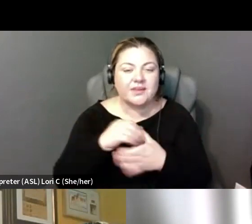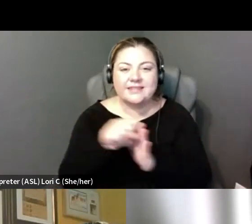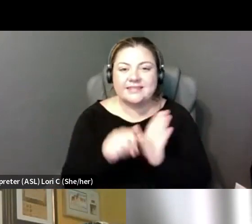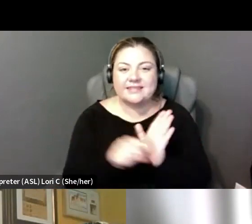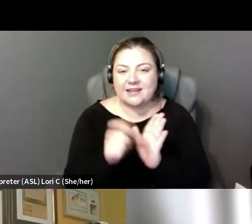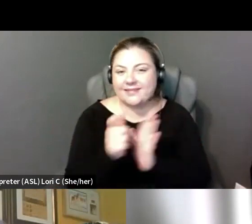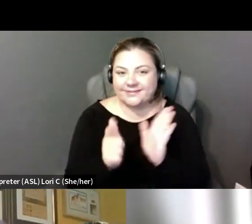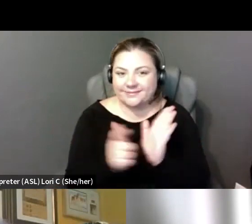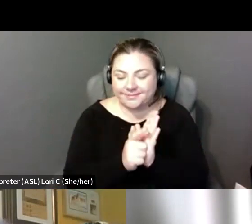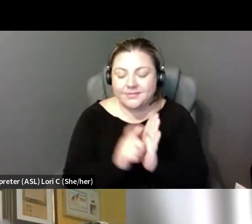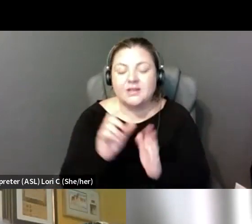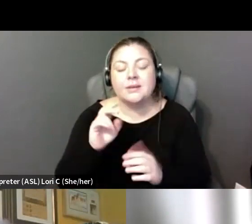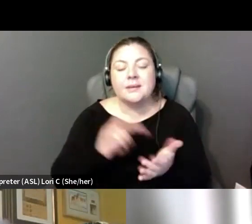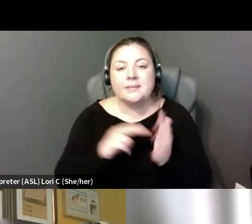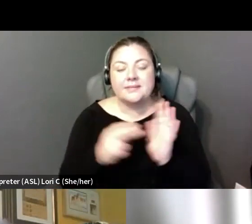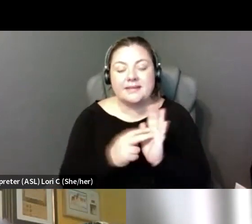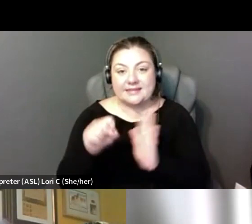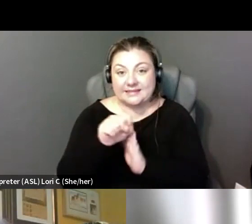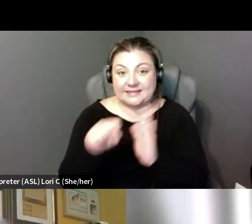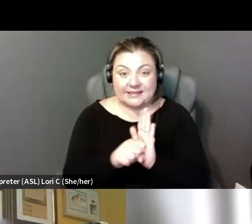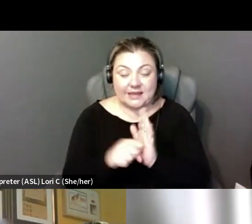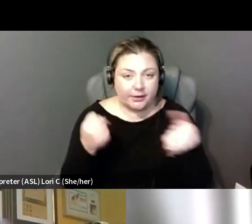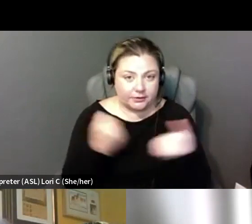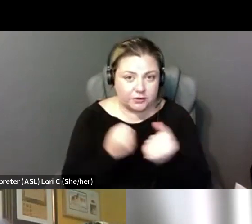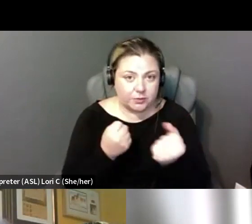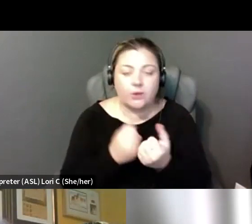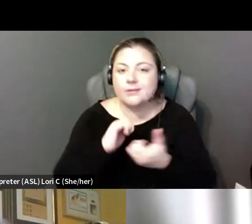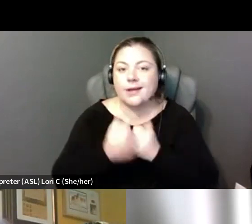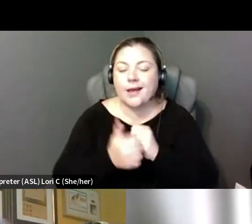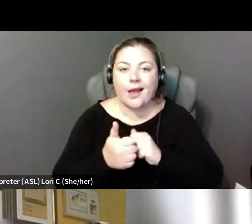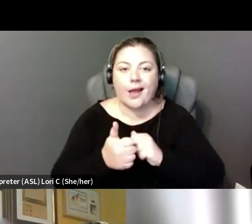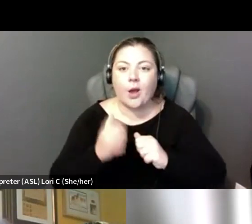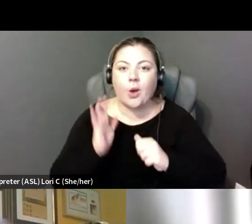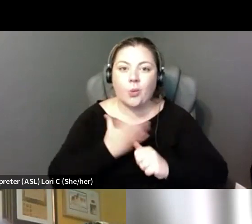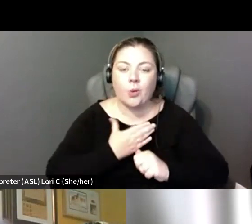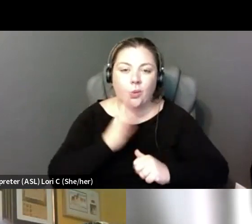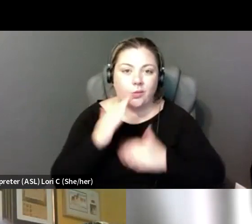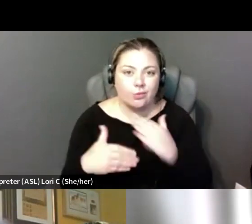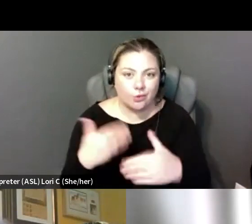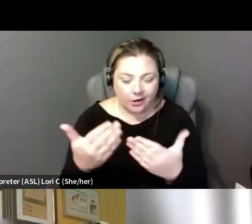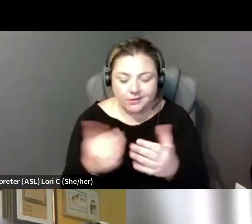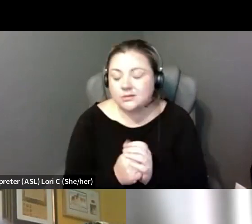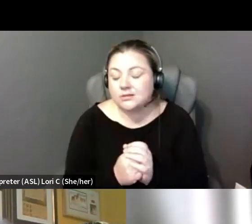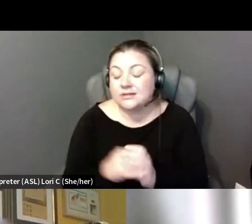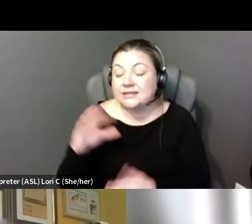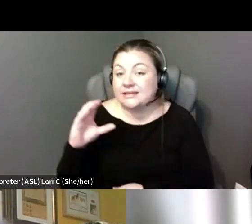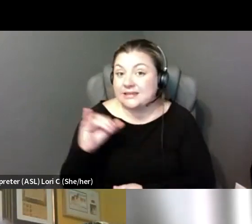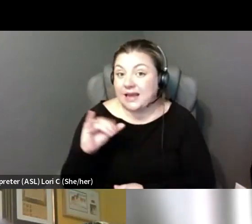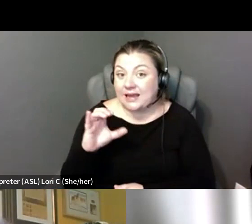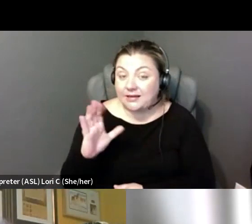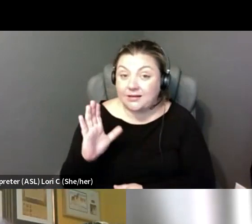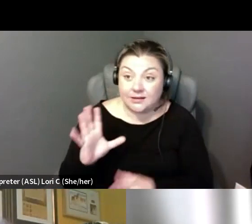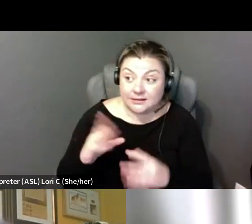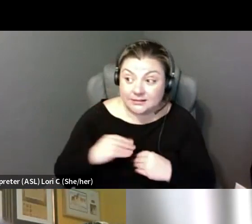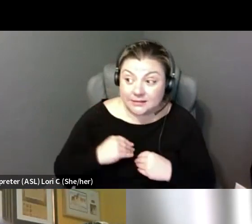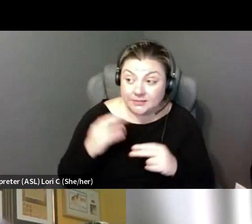state support behind what the consent model looks like, and we were receiving consensus to do that. Whether or not the CIE takes the same form, I guess